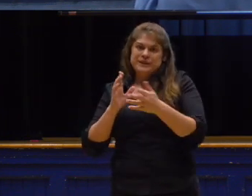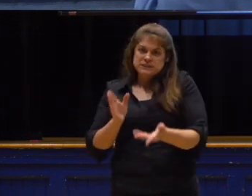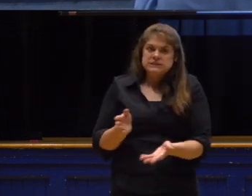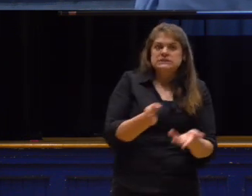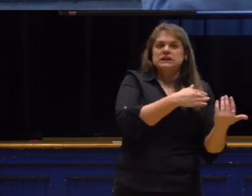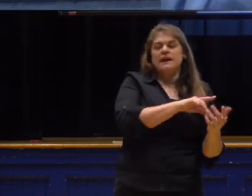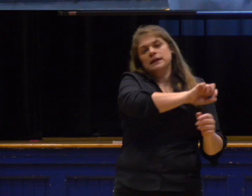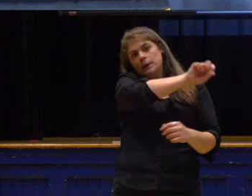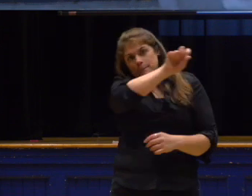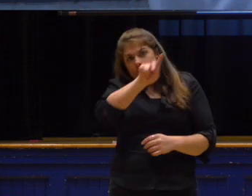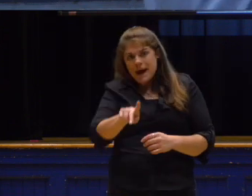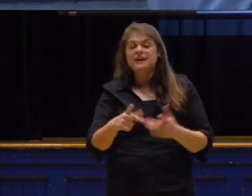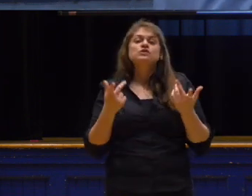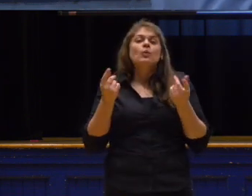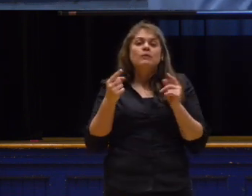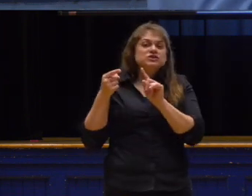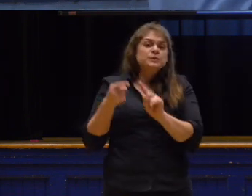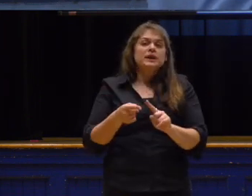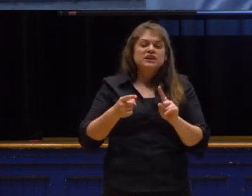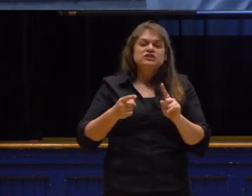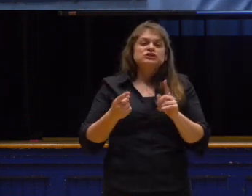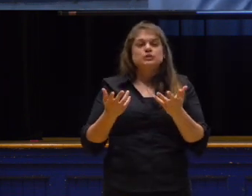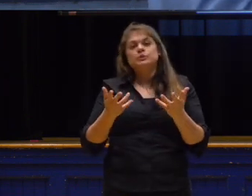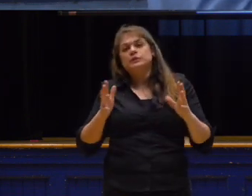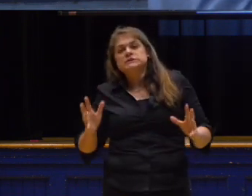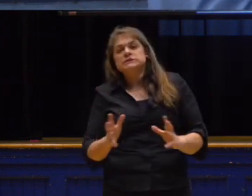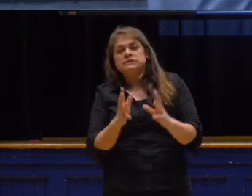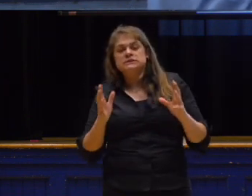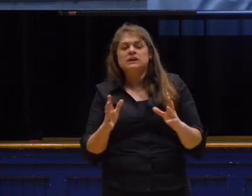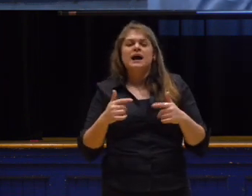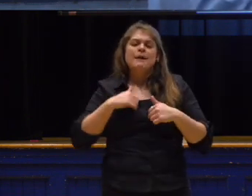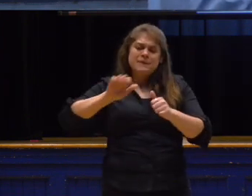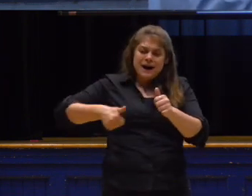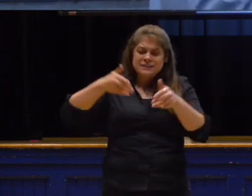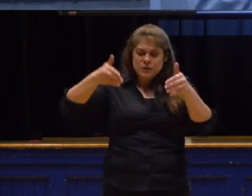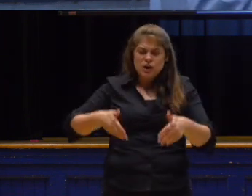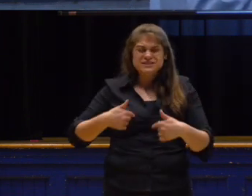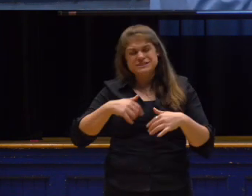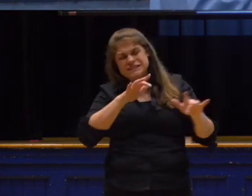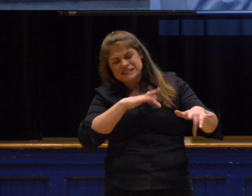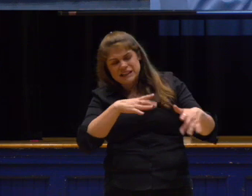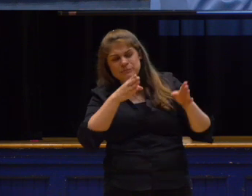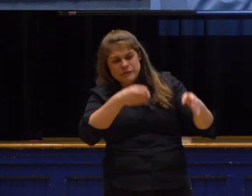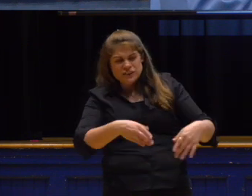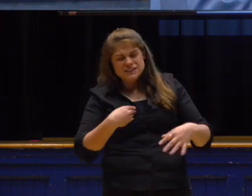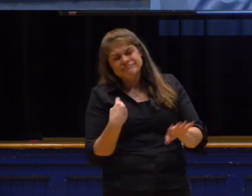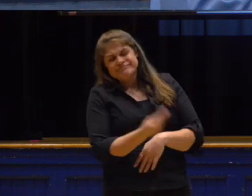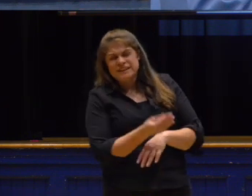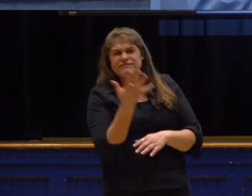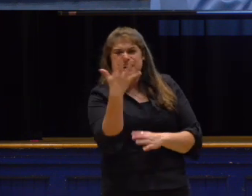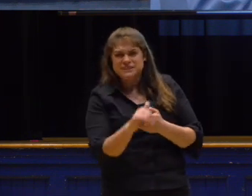to do around the city is discourage, I'm behind people and I see somebody say, this poor